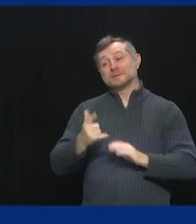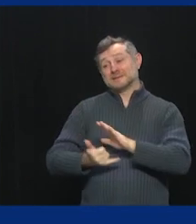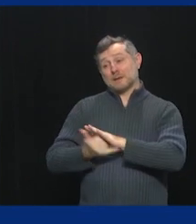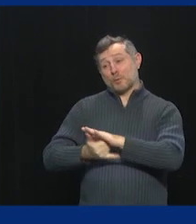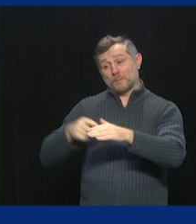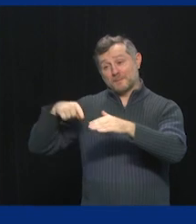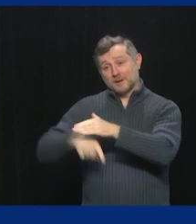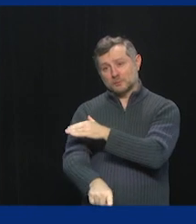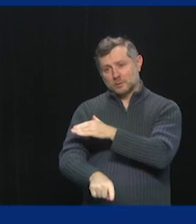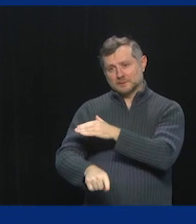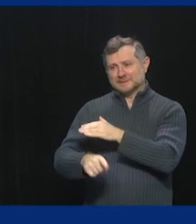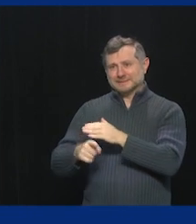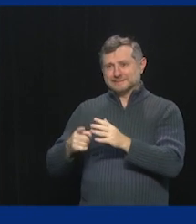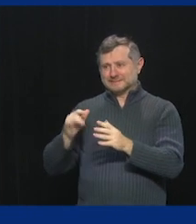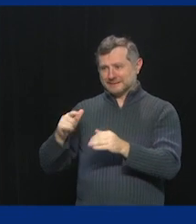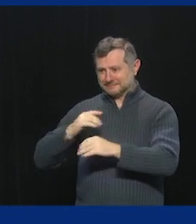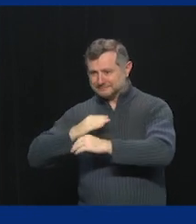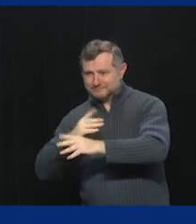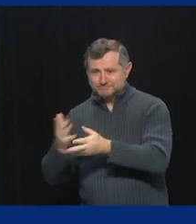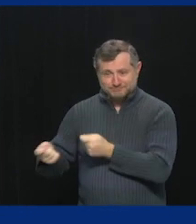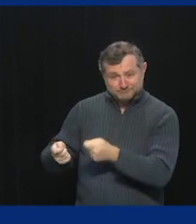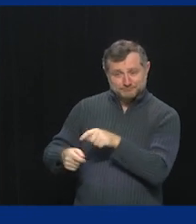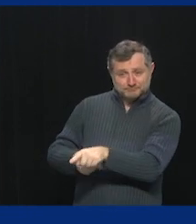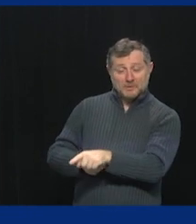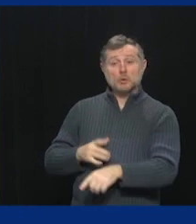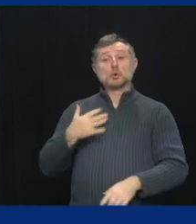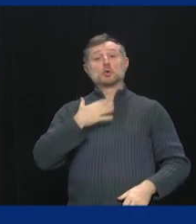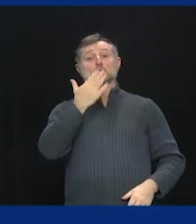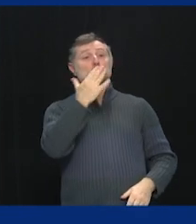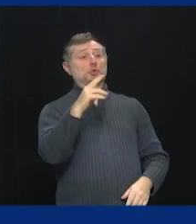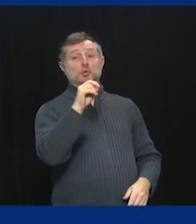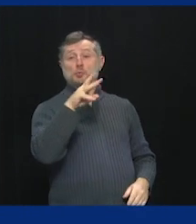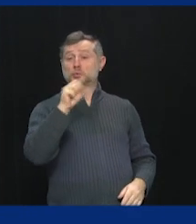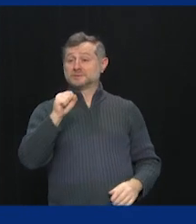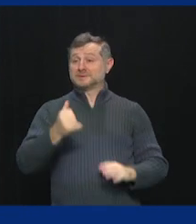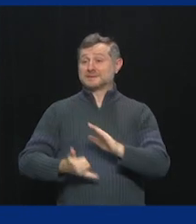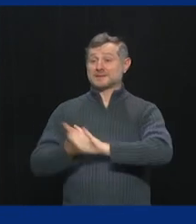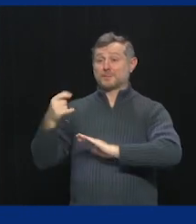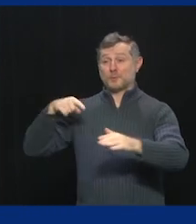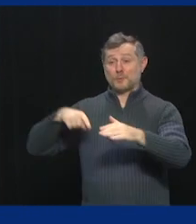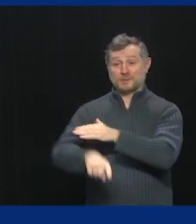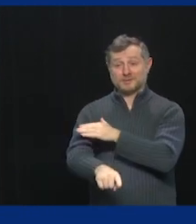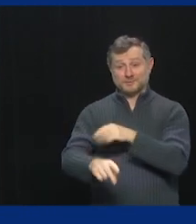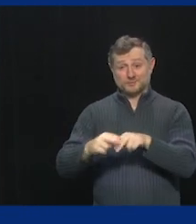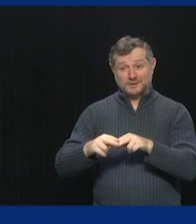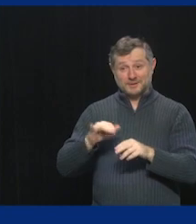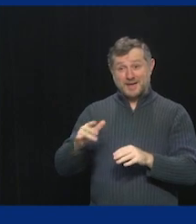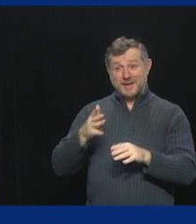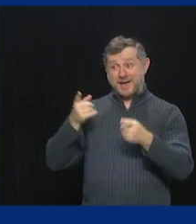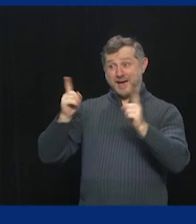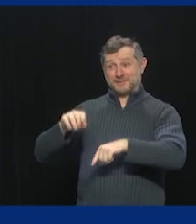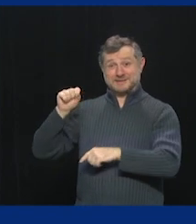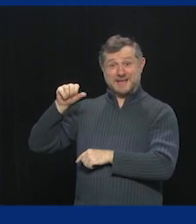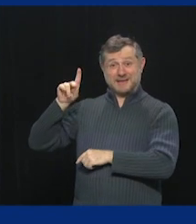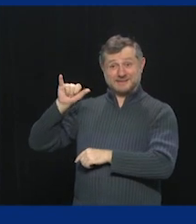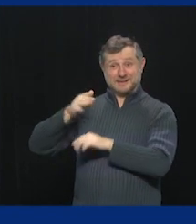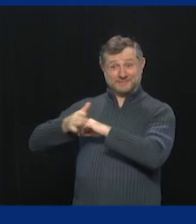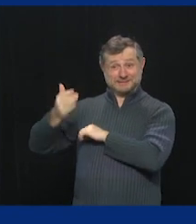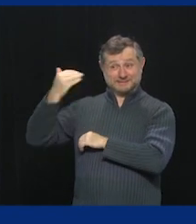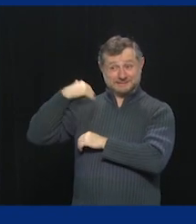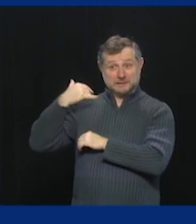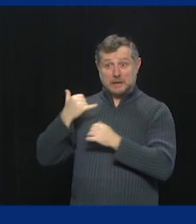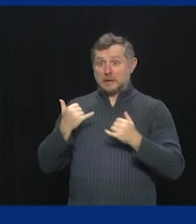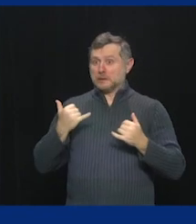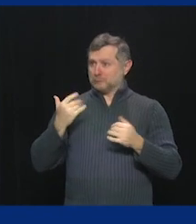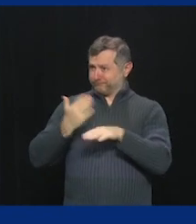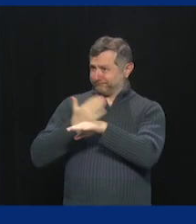is that the subway stops, that stations that had been built back after Sandy, they resisted this storm. Again,